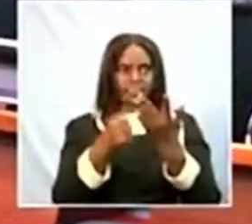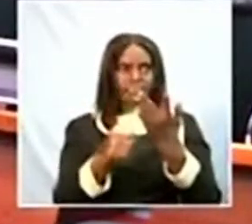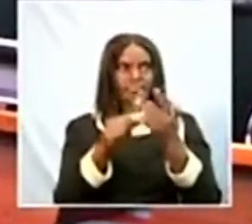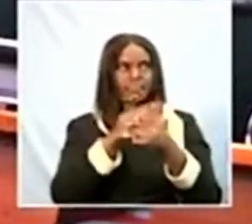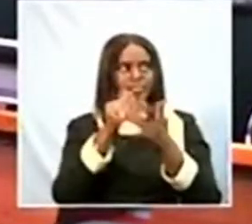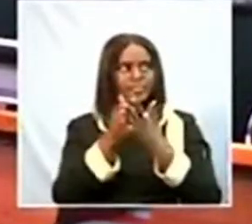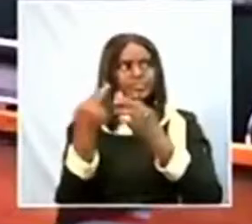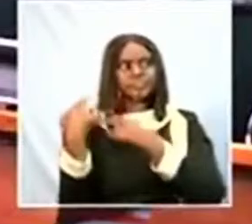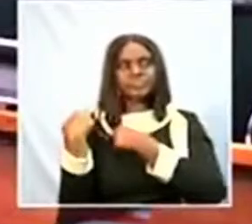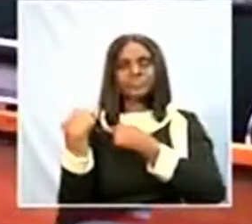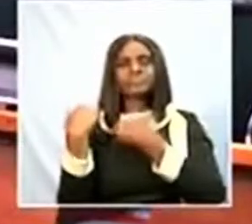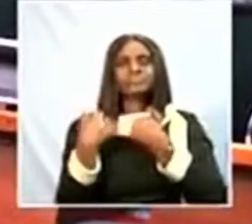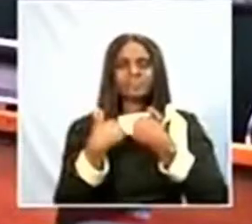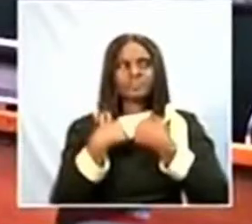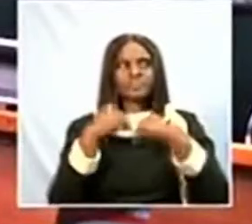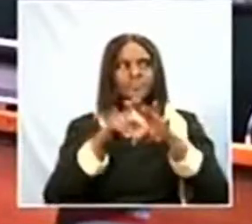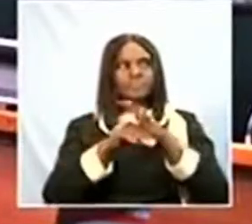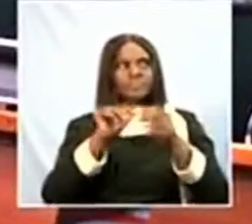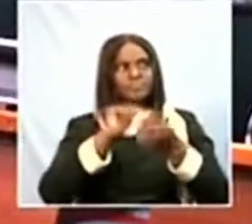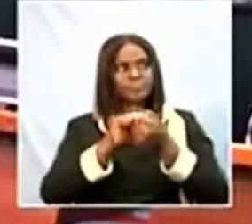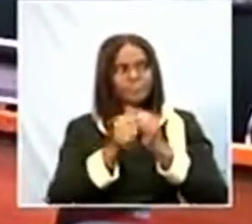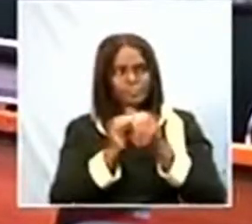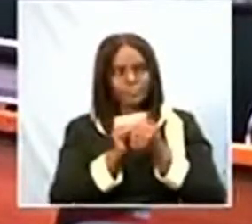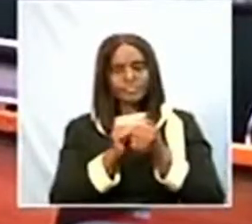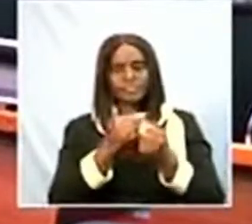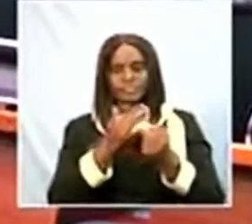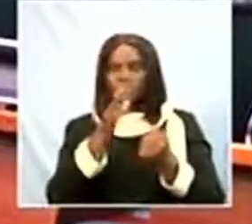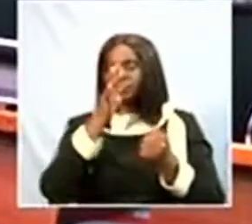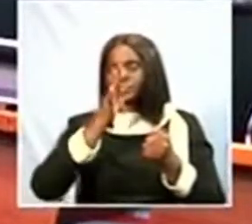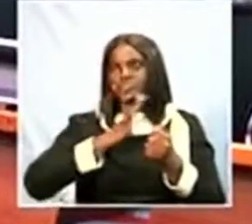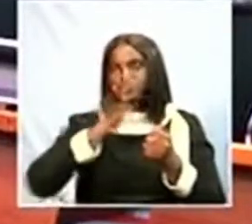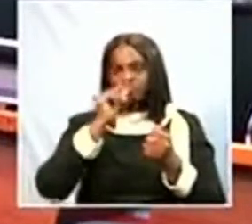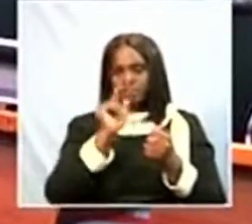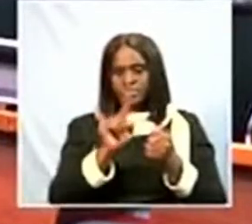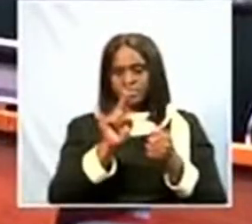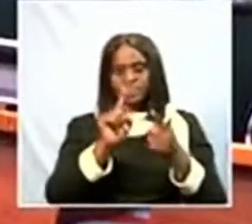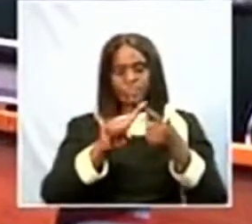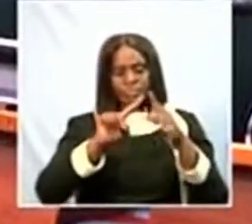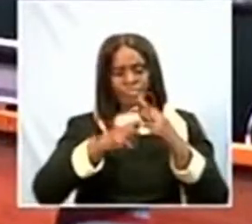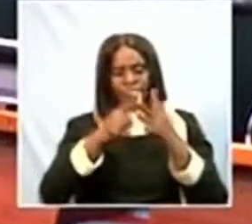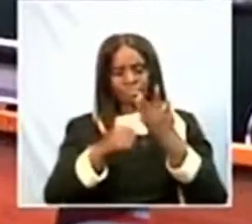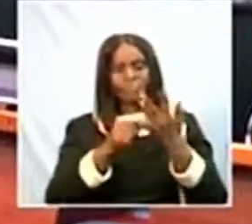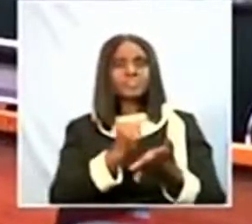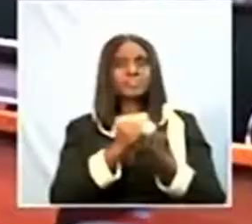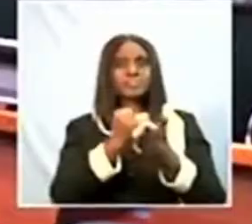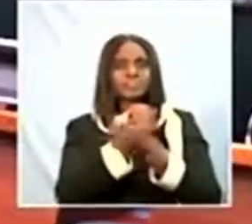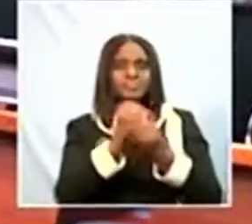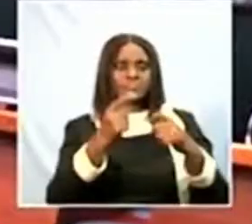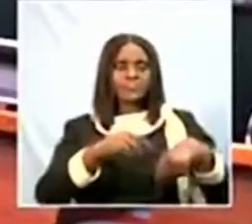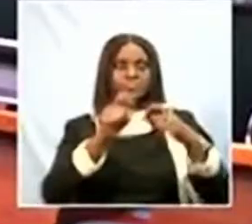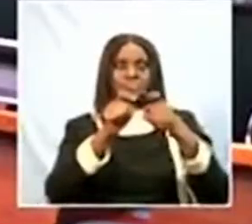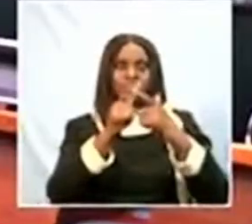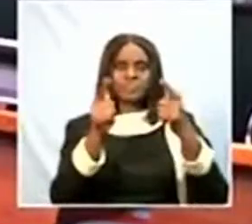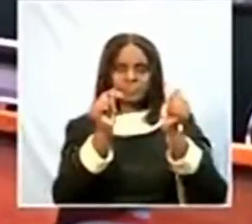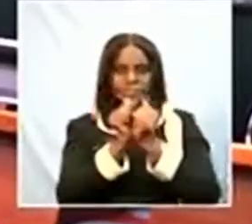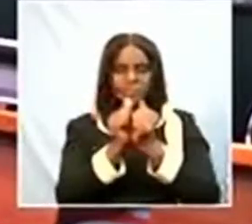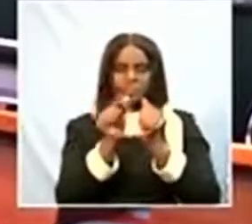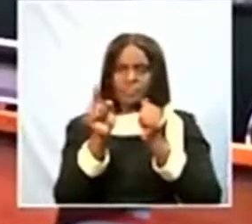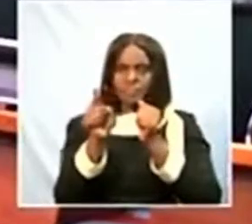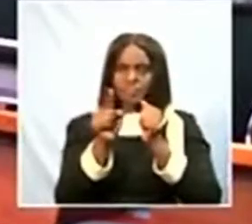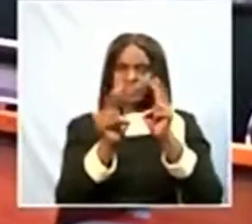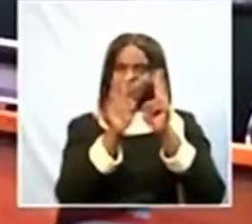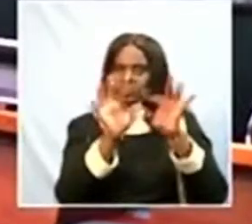collective responsibility to take action. Madam Speaker, to effectively address these challenges, I propose the following